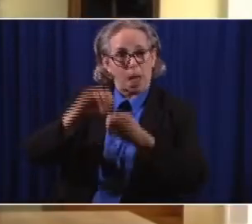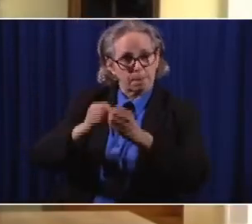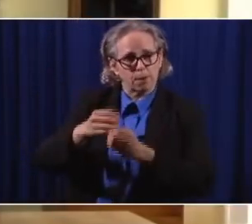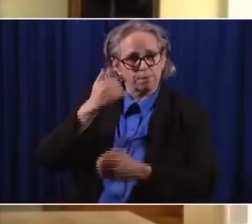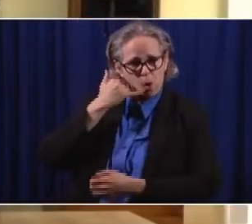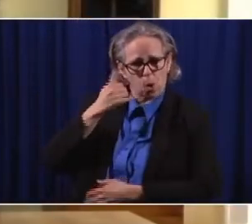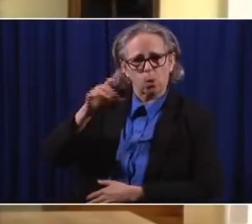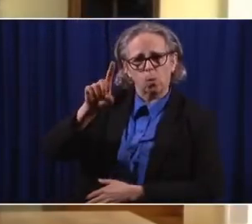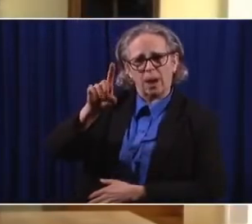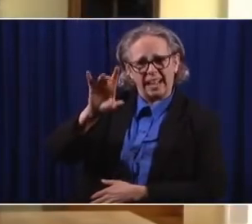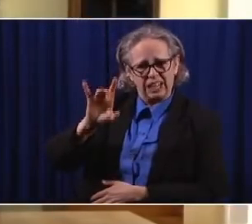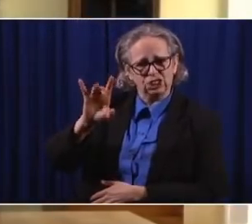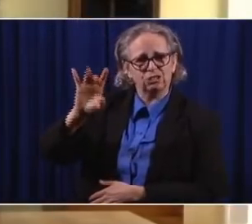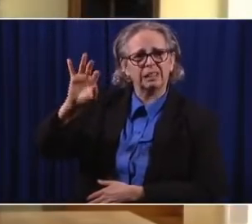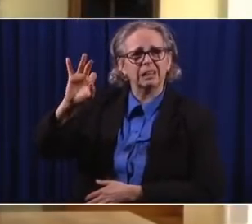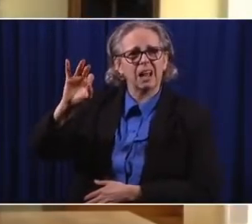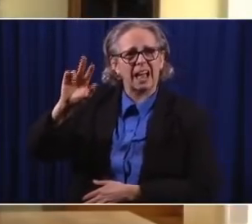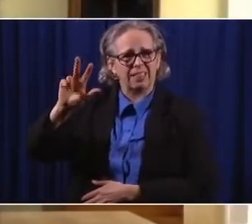That's